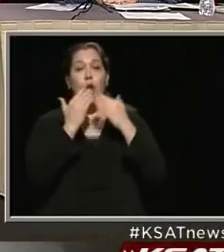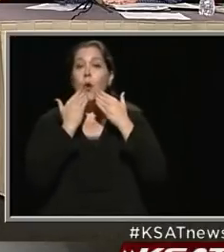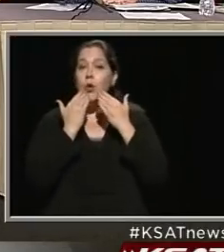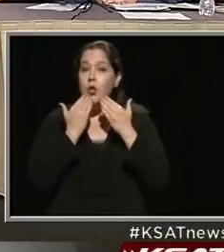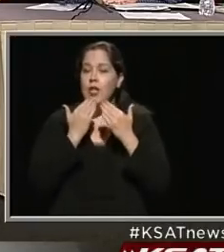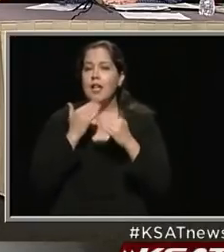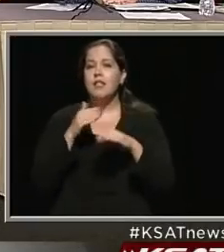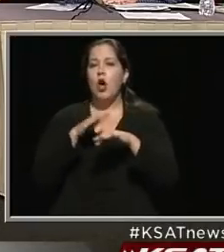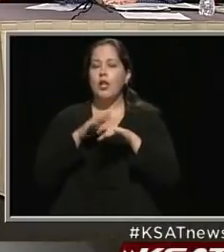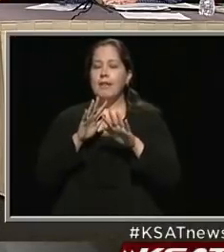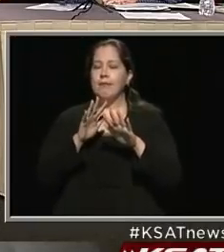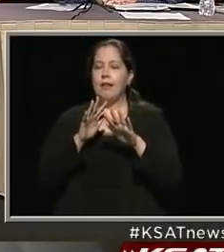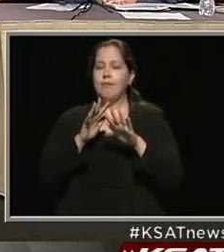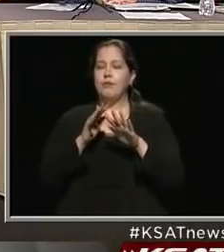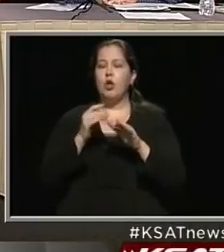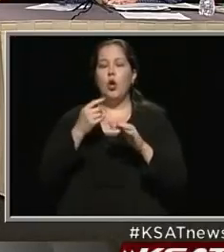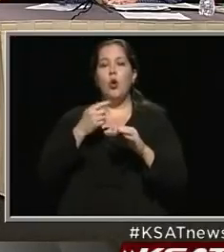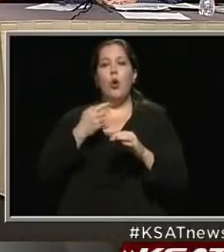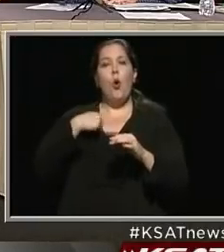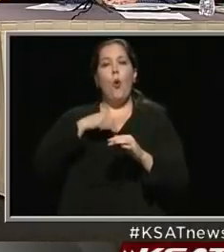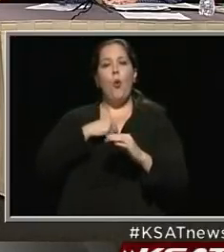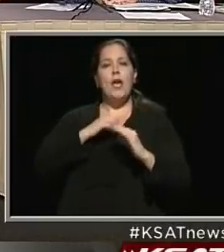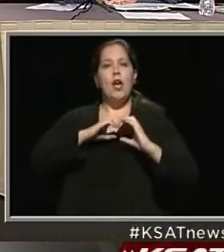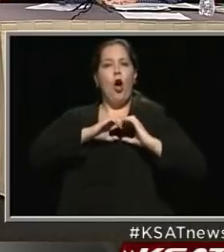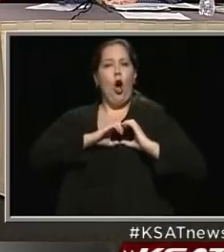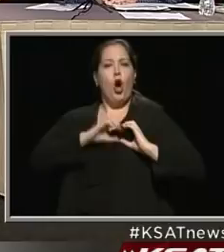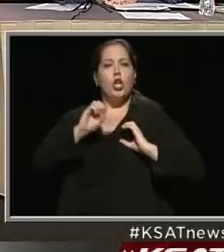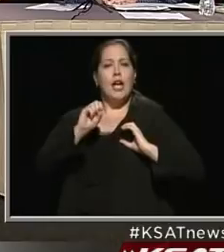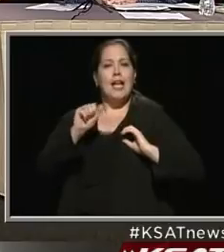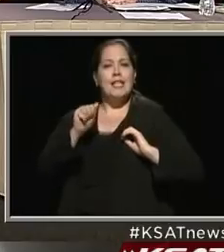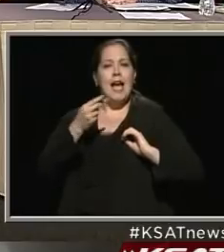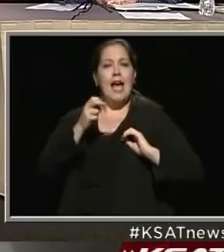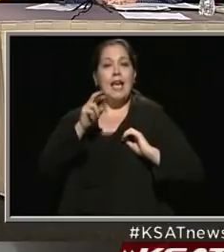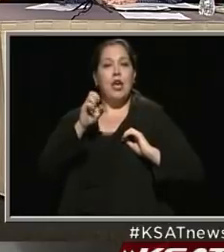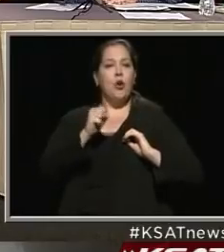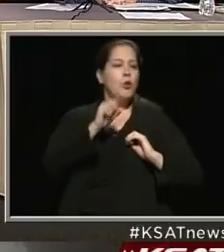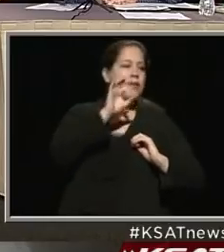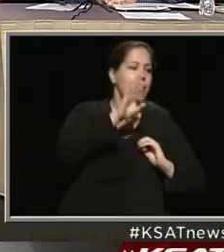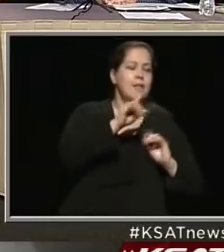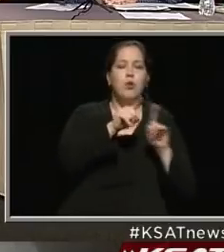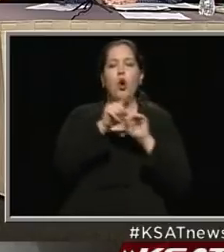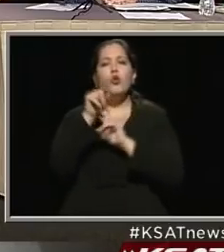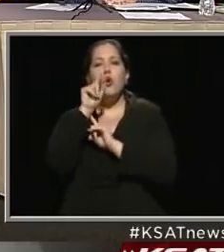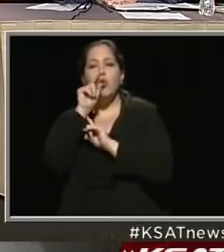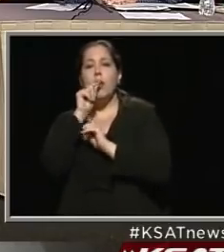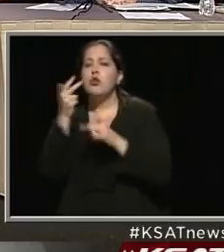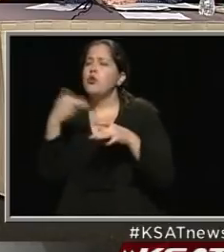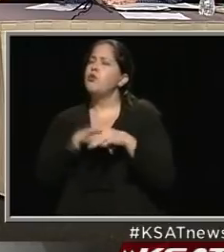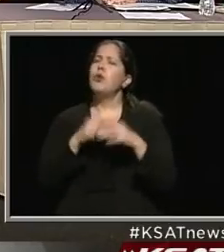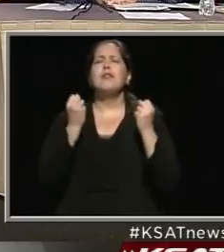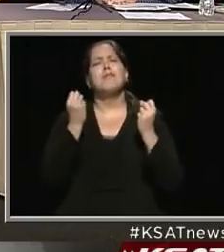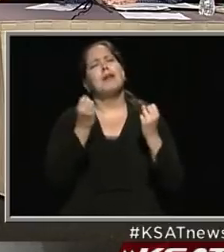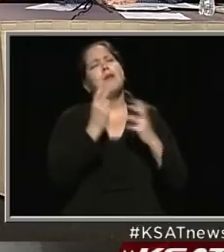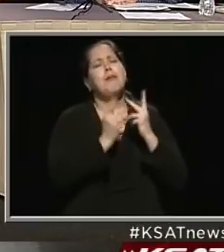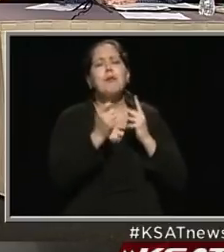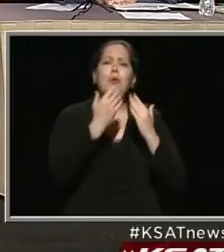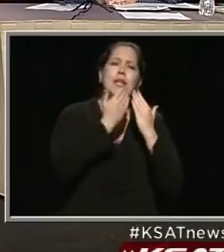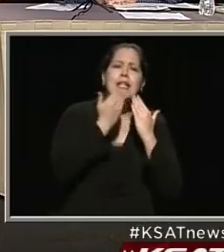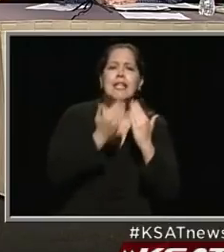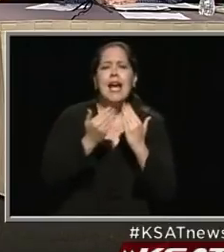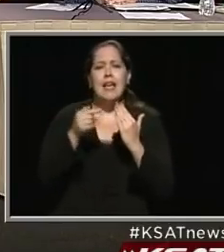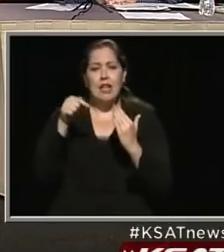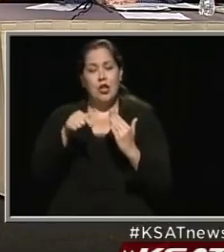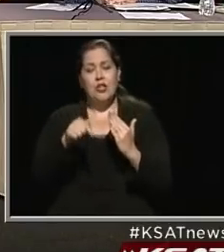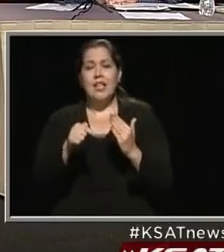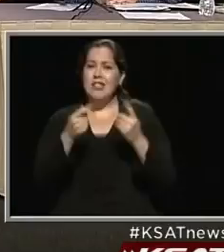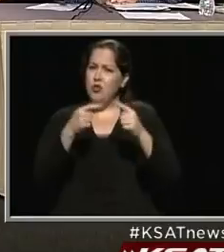on the We Heart SA Heroes Facebook and Twitter pages. So join in. There are so many people to thank that are part of this effort